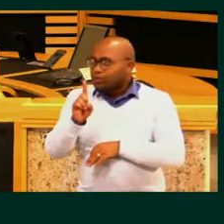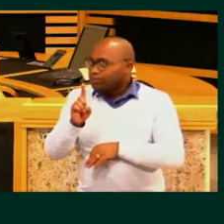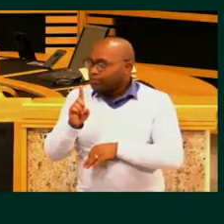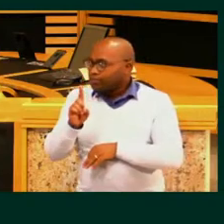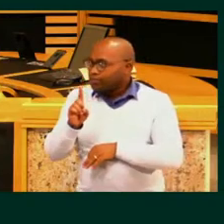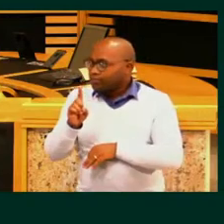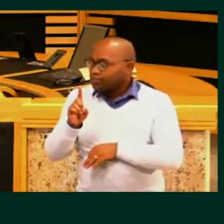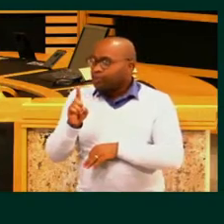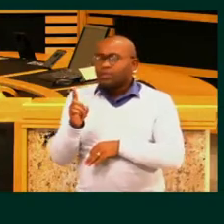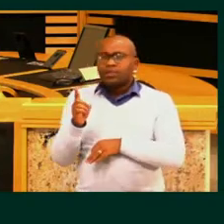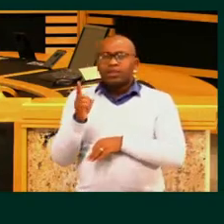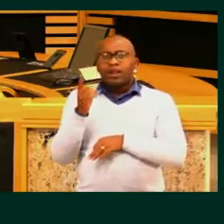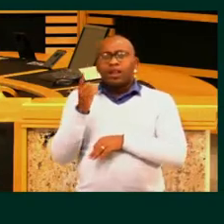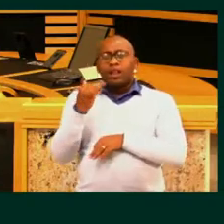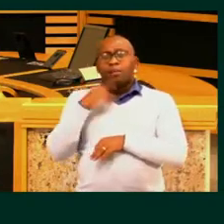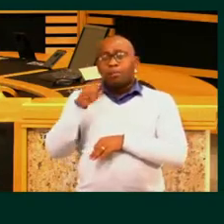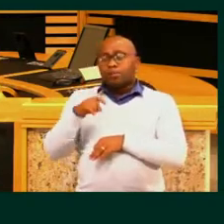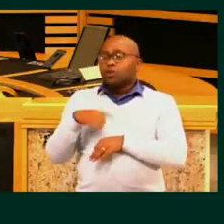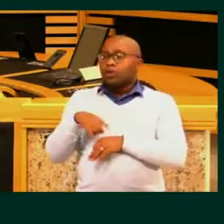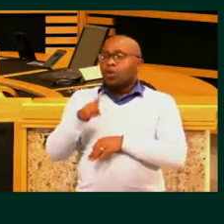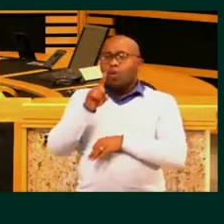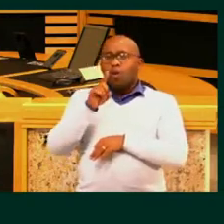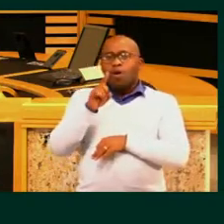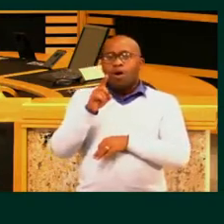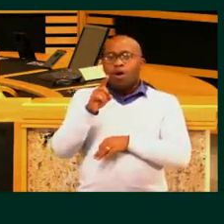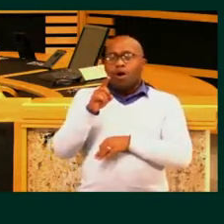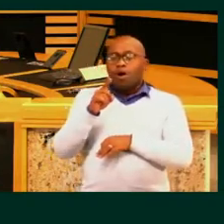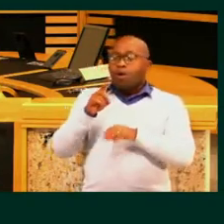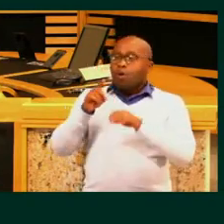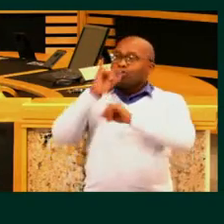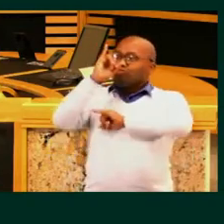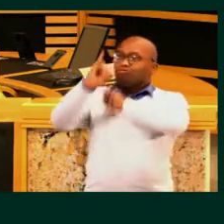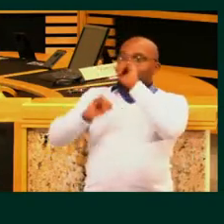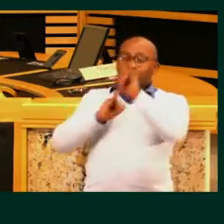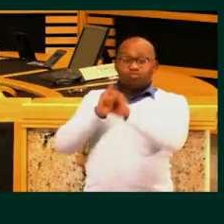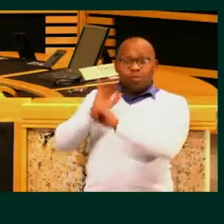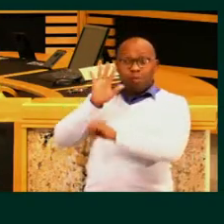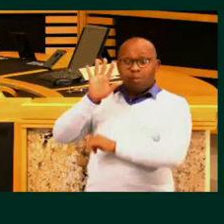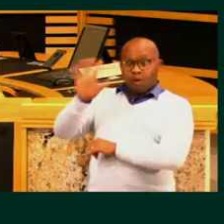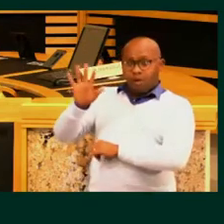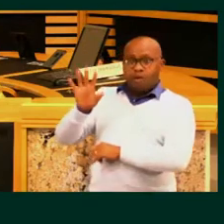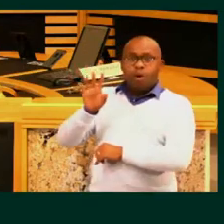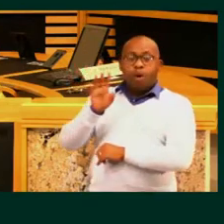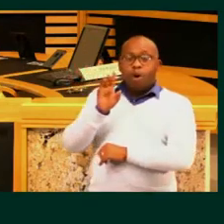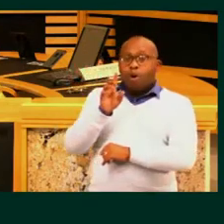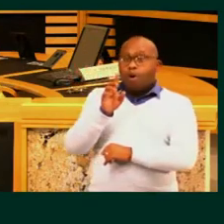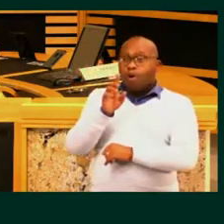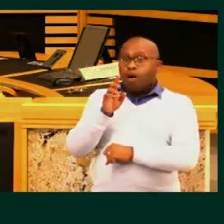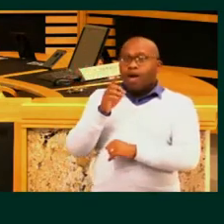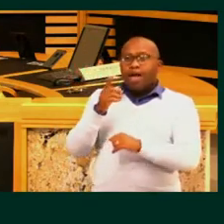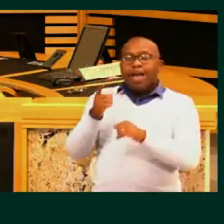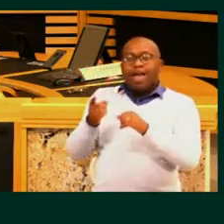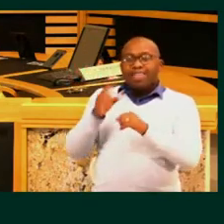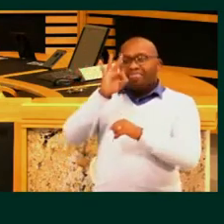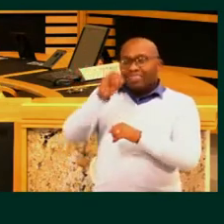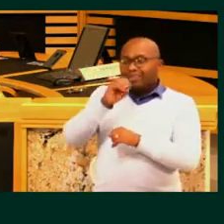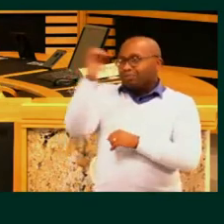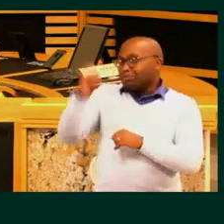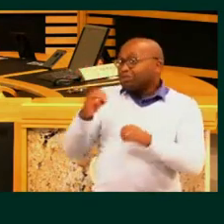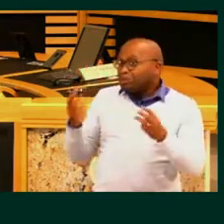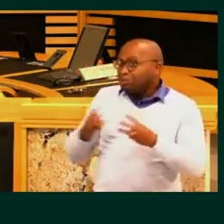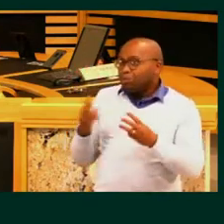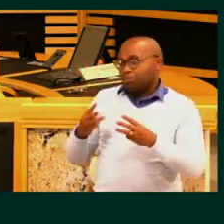in three people across the globe at least has been affected by this particular pandemic